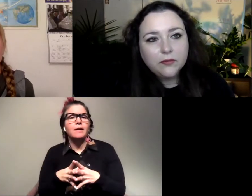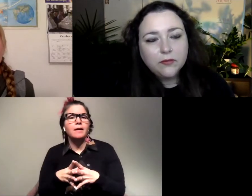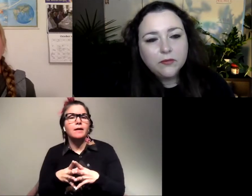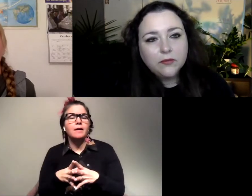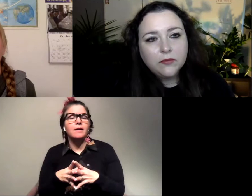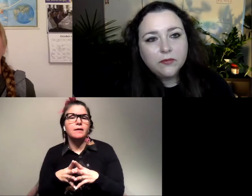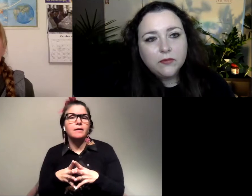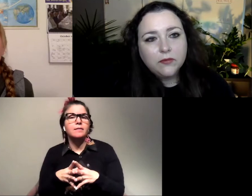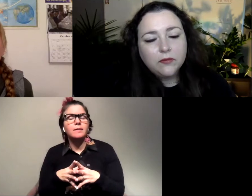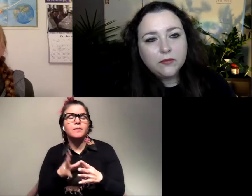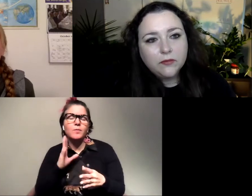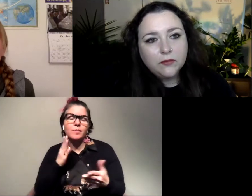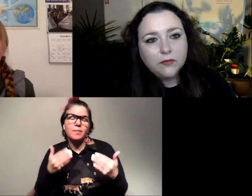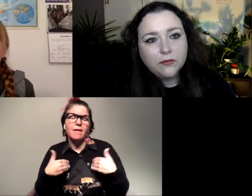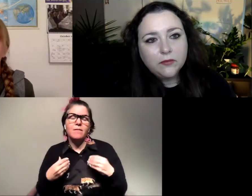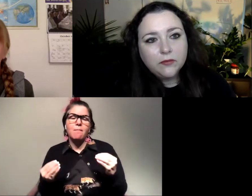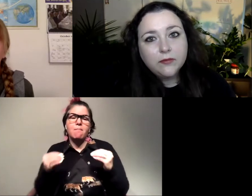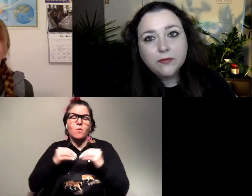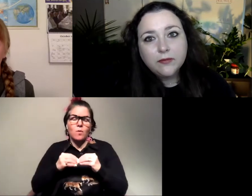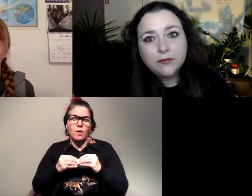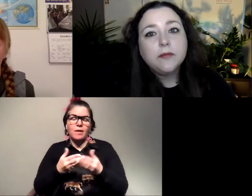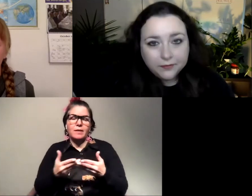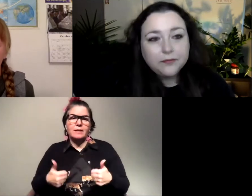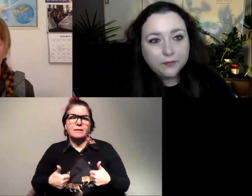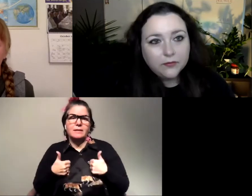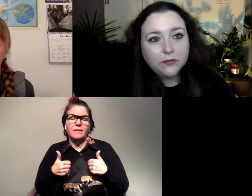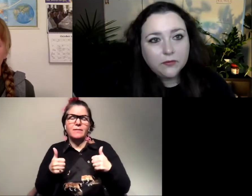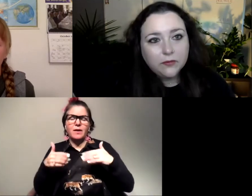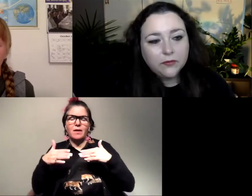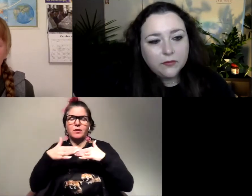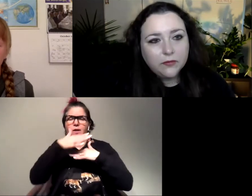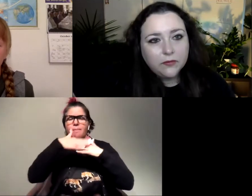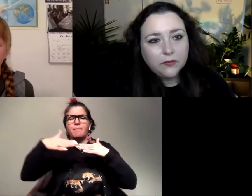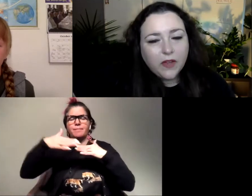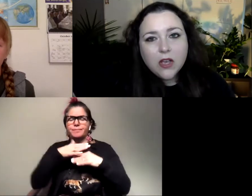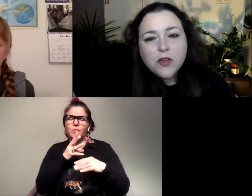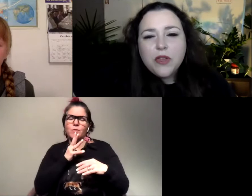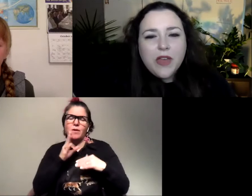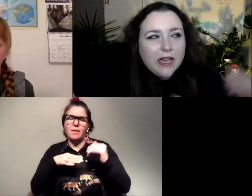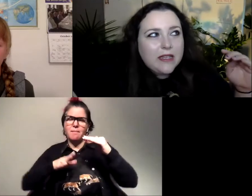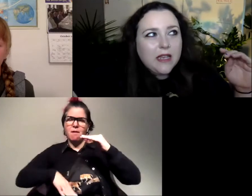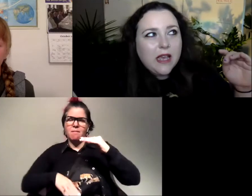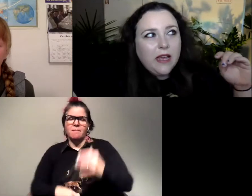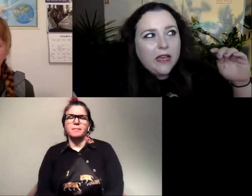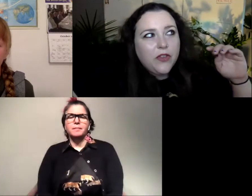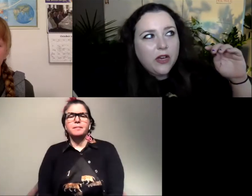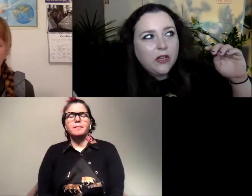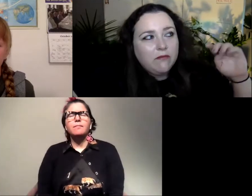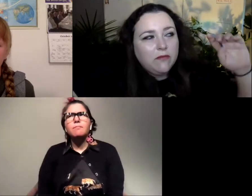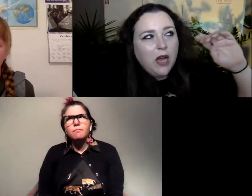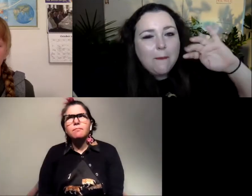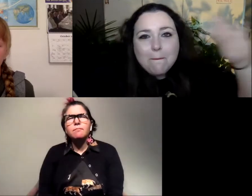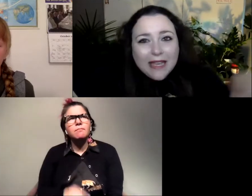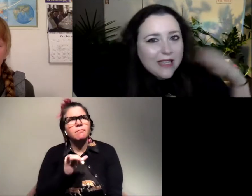But you're probably going to have a lot more things living in the surface waters than you do in the bottom waters. So then is like